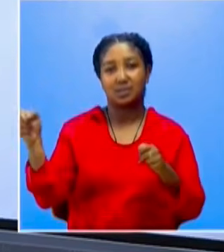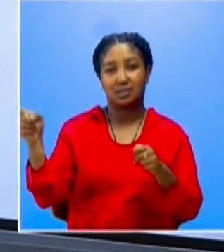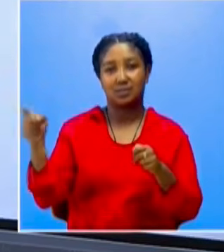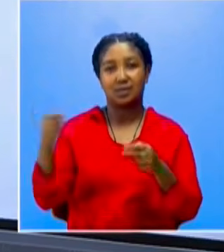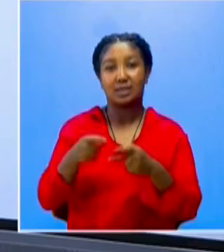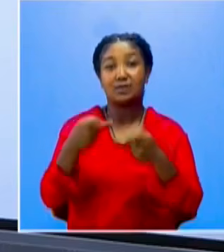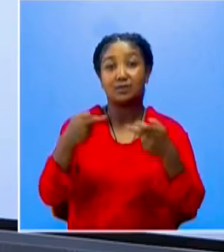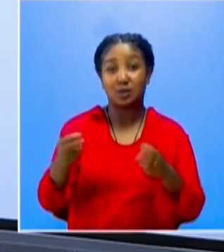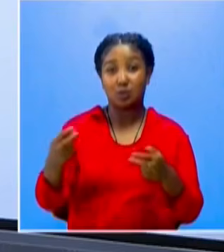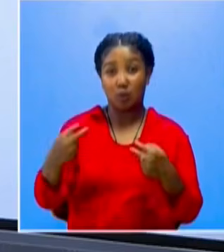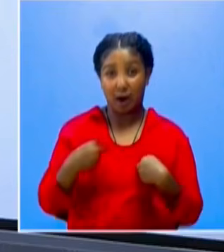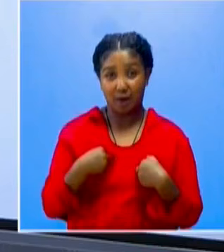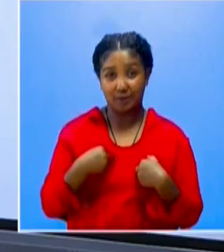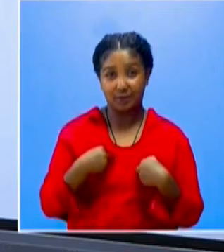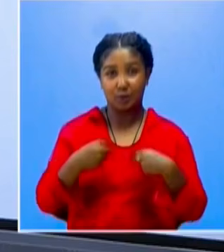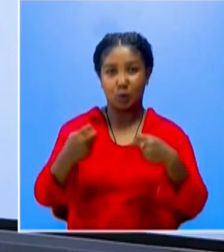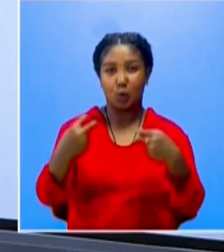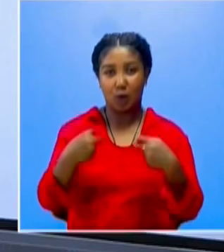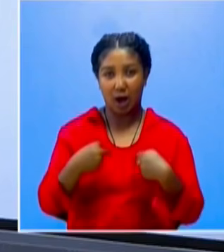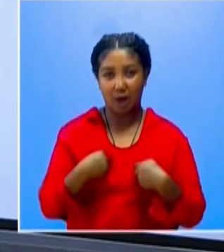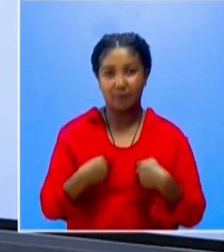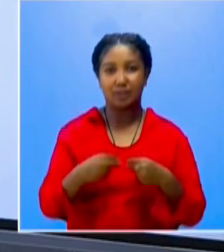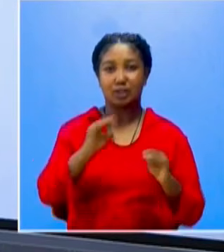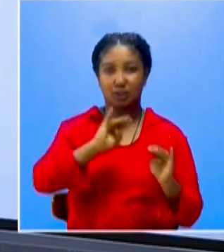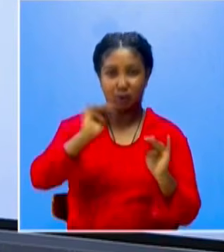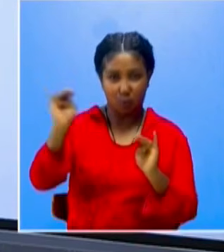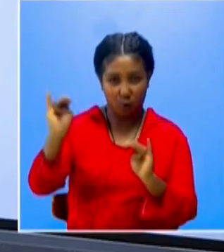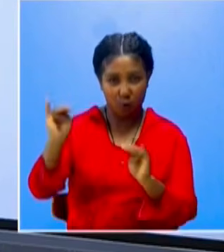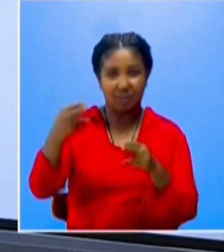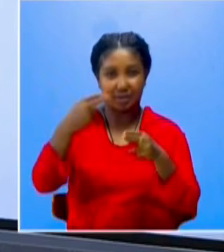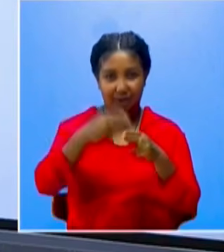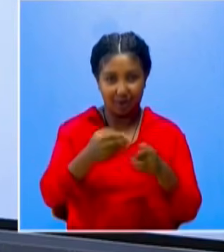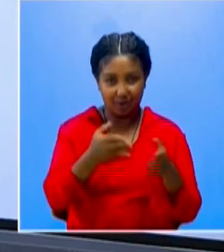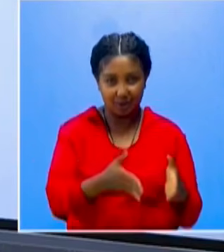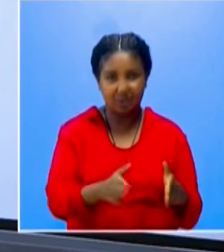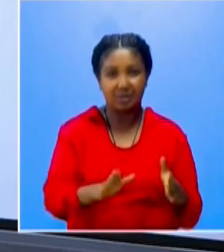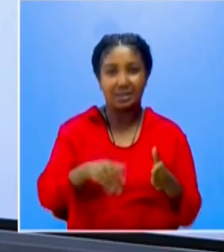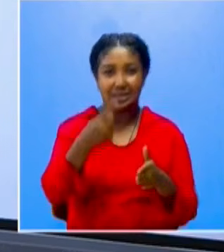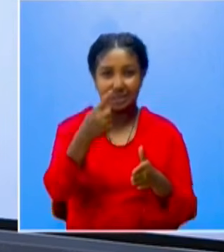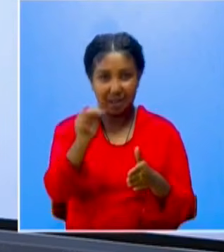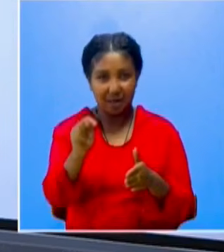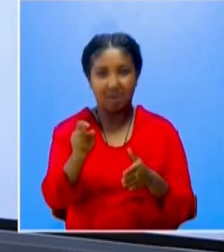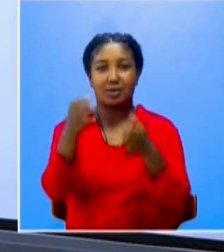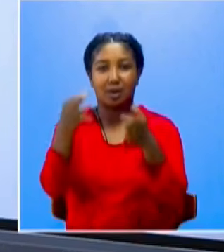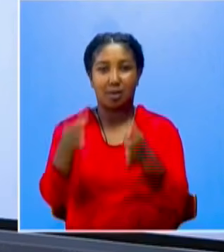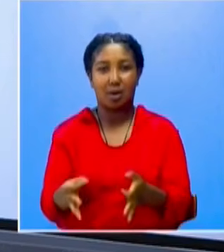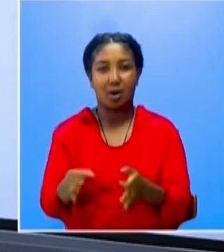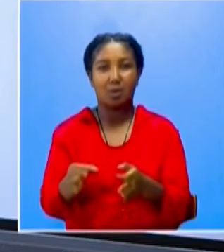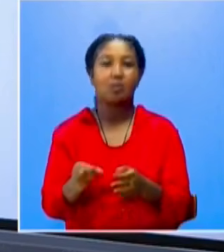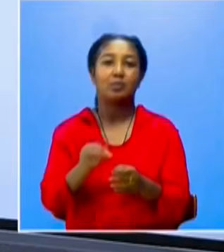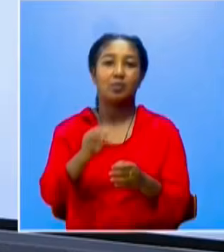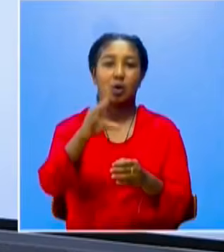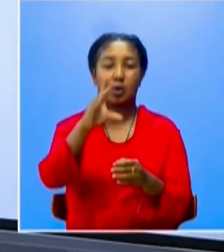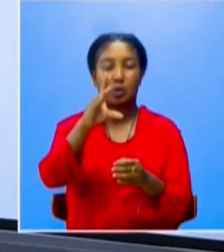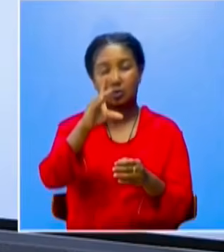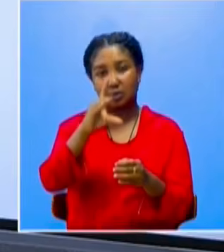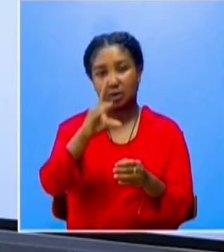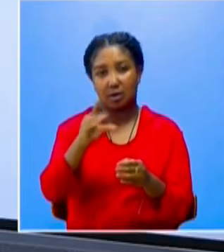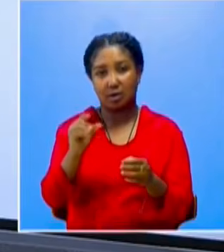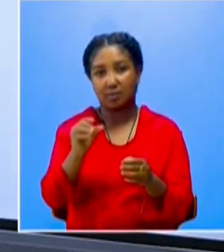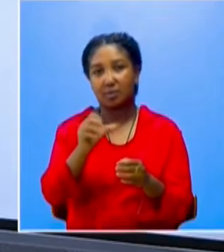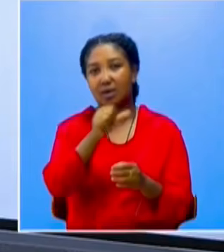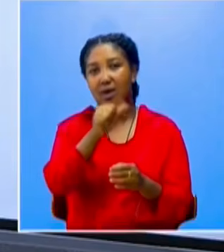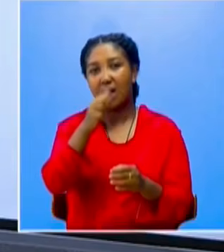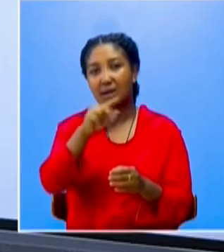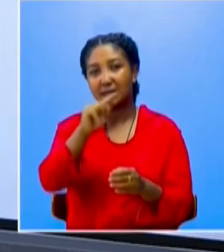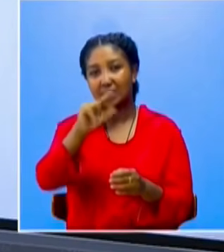this phrase, we have what? We have a smoke, which is noun, the determiner or definite article. Together, we